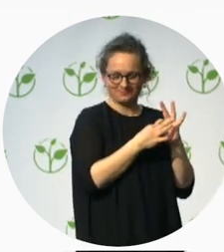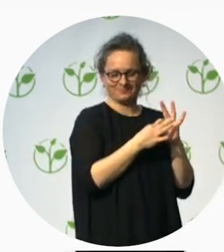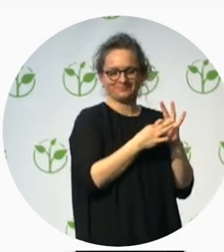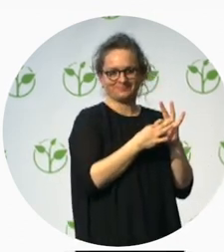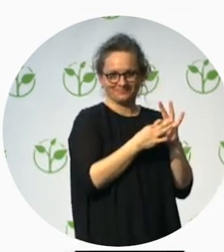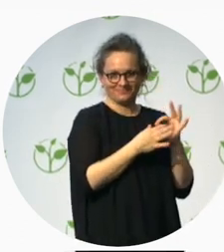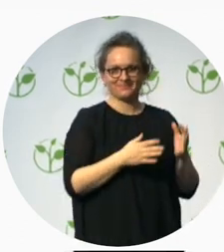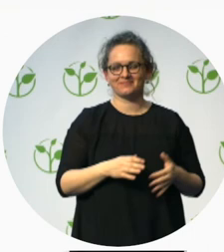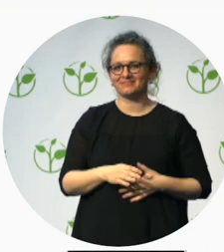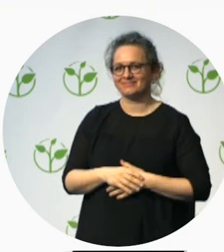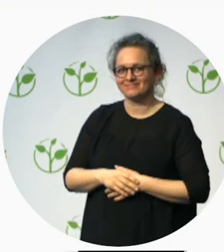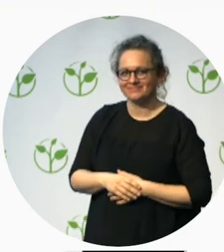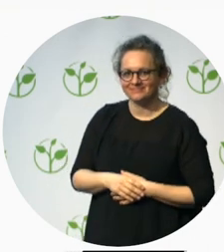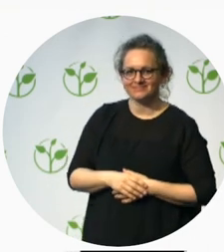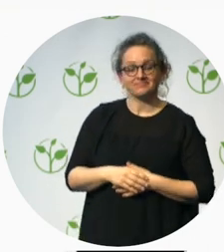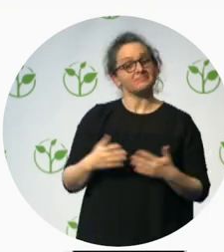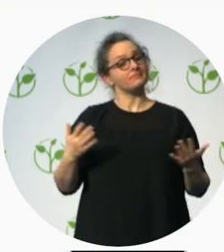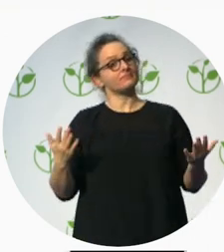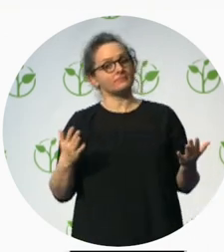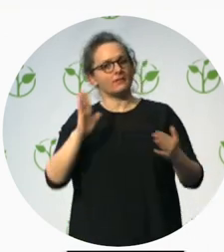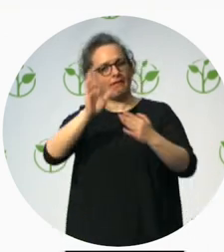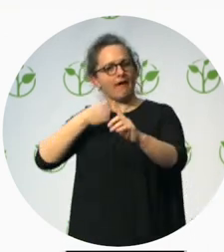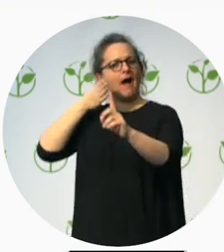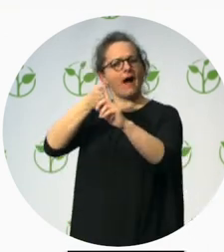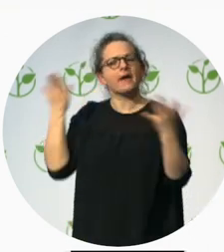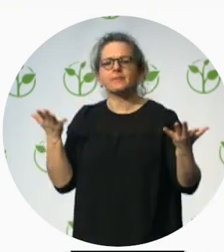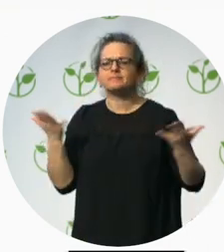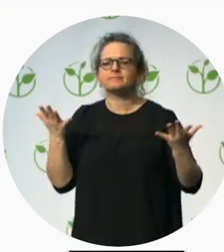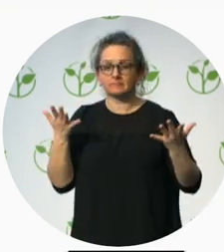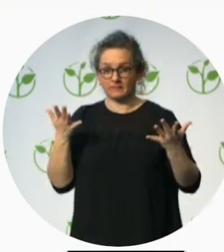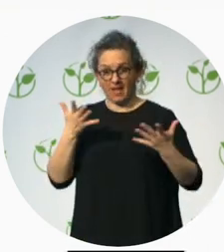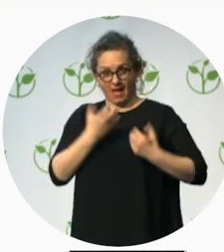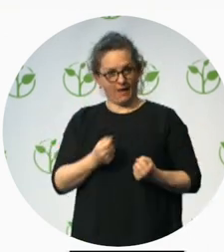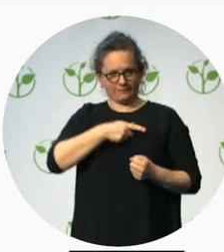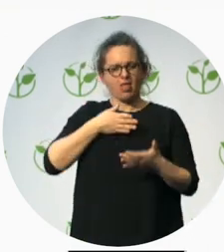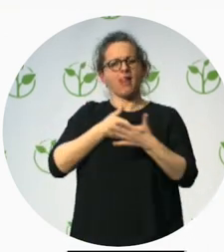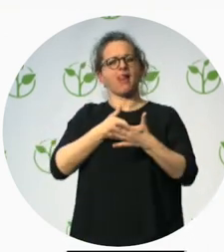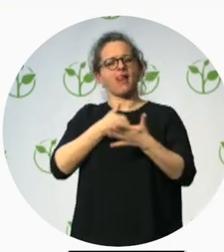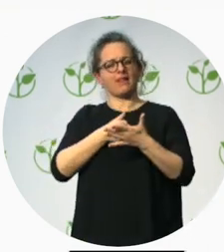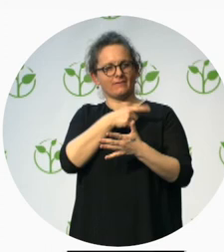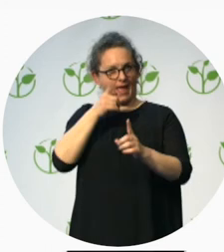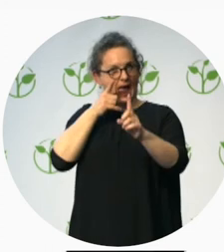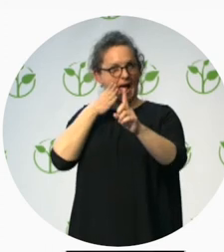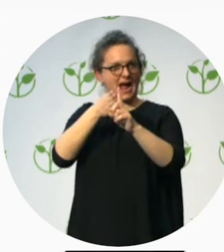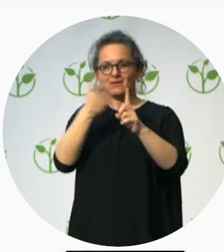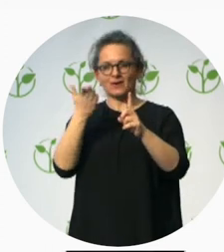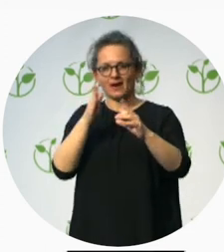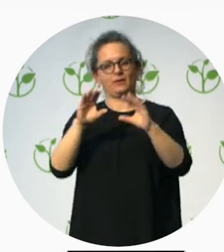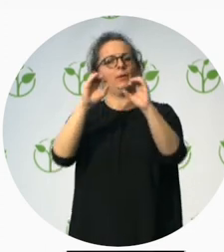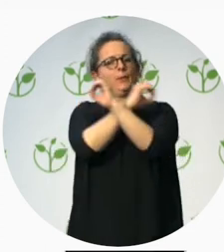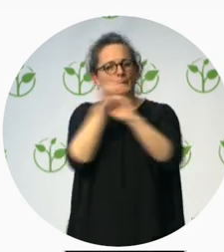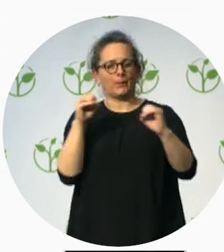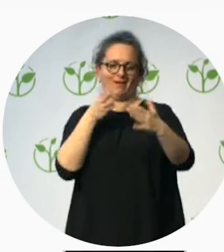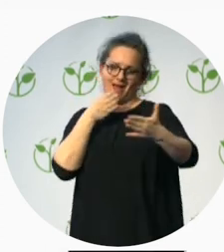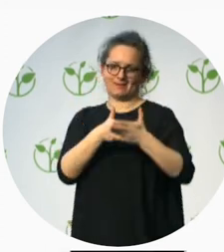hand, abolish existing barriers to persons with disabilities, and besides, we want to learn more about the